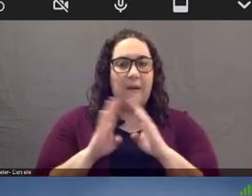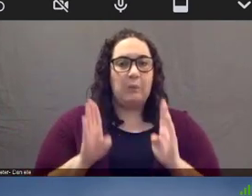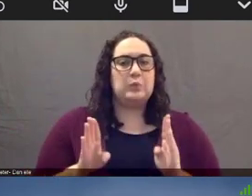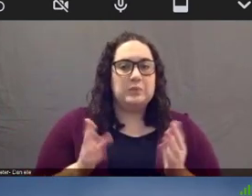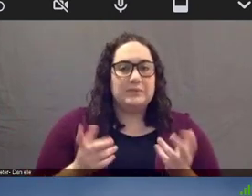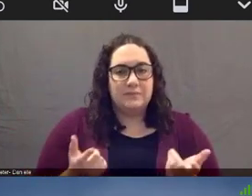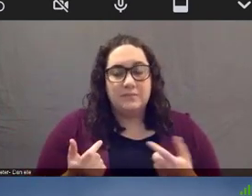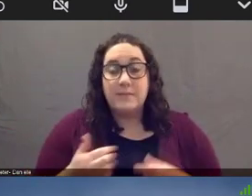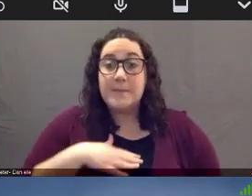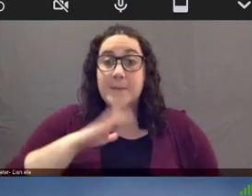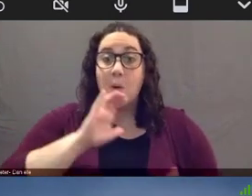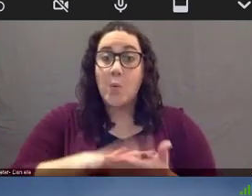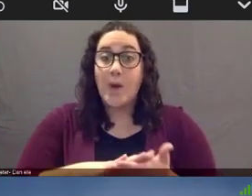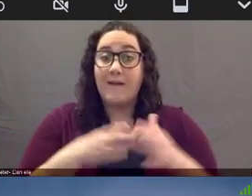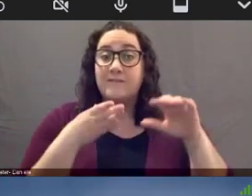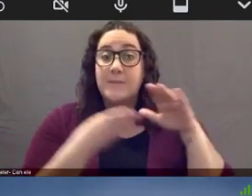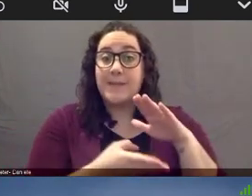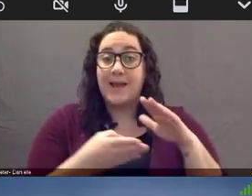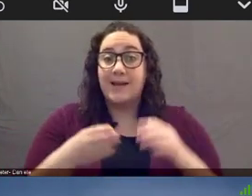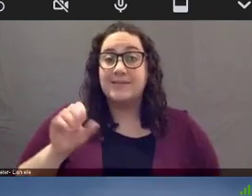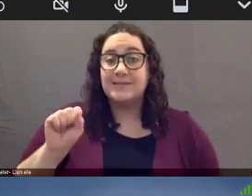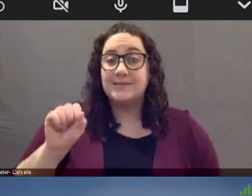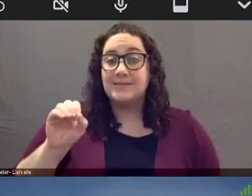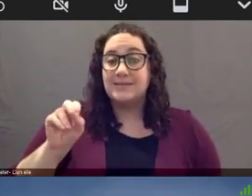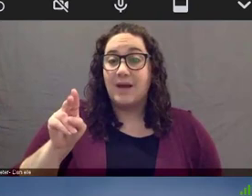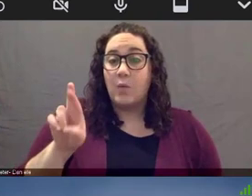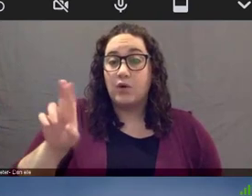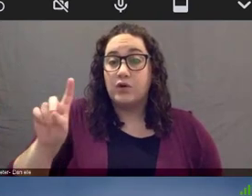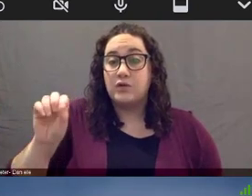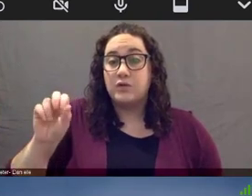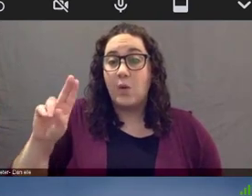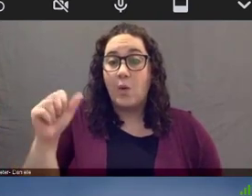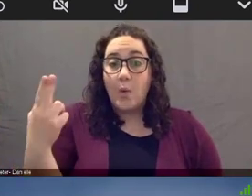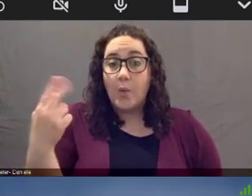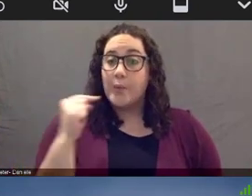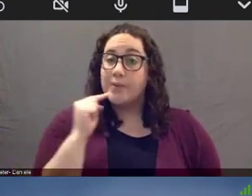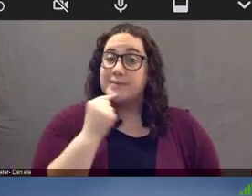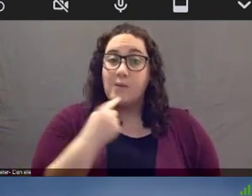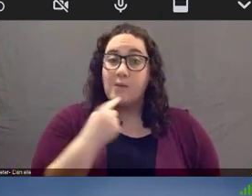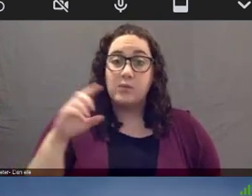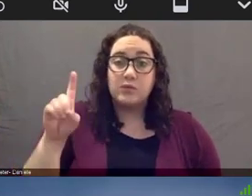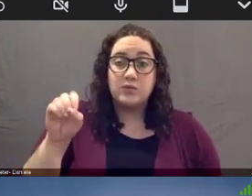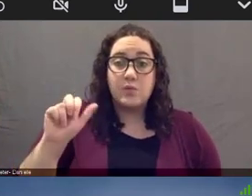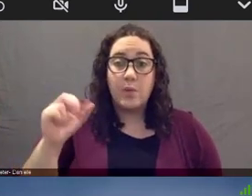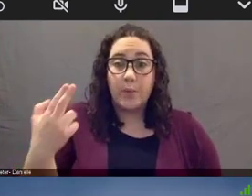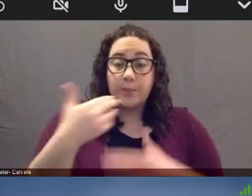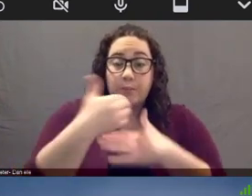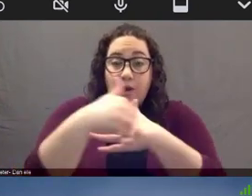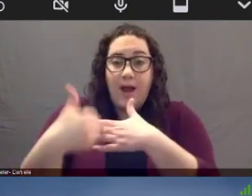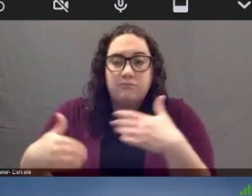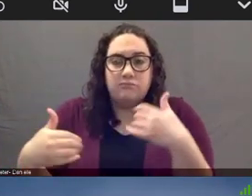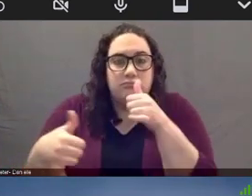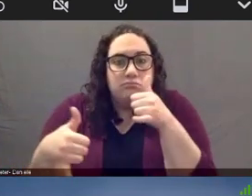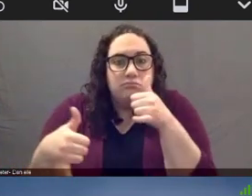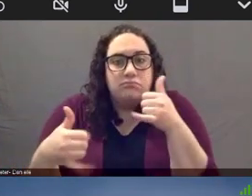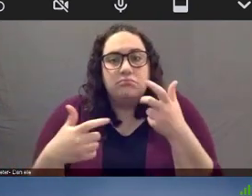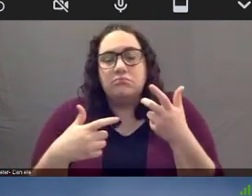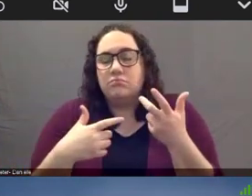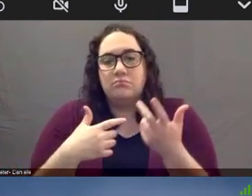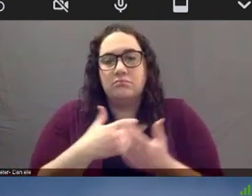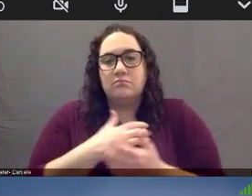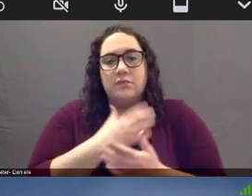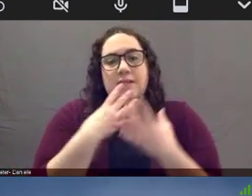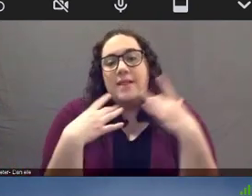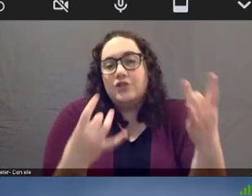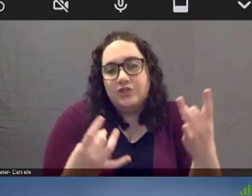you're interested in getting yeast, you can learn how to make sourdough bread if you can't find it. The other thing that I made is something that